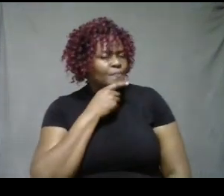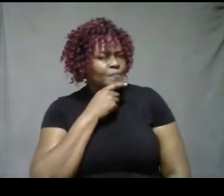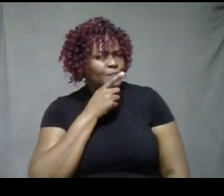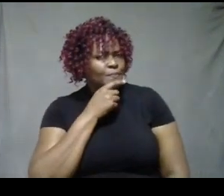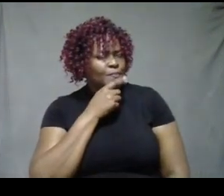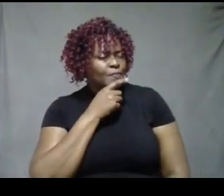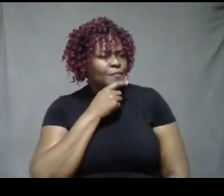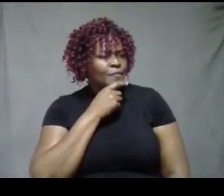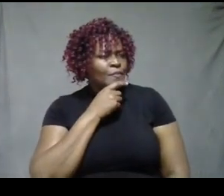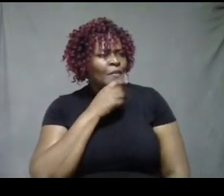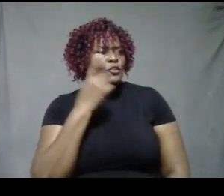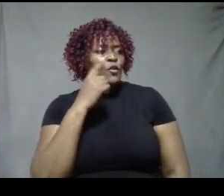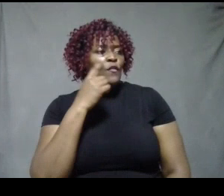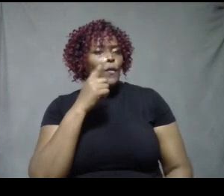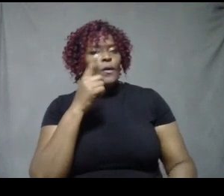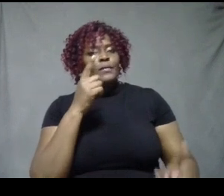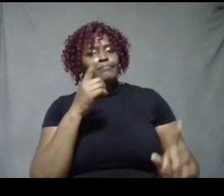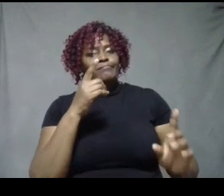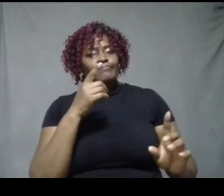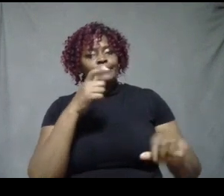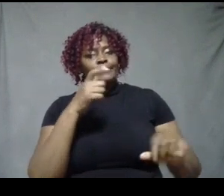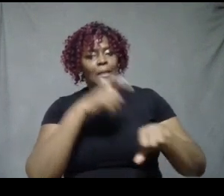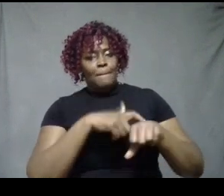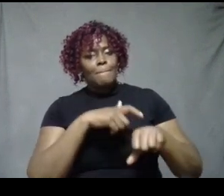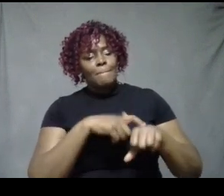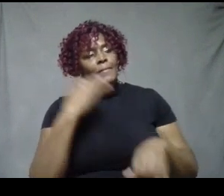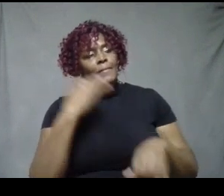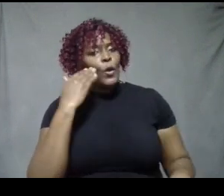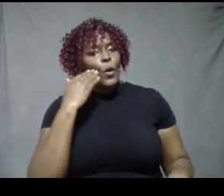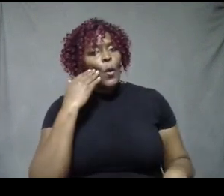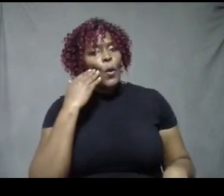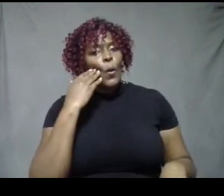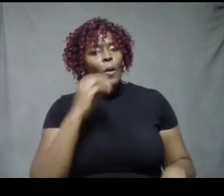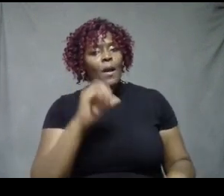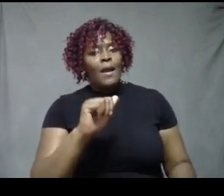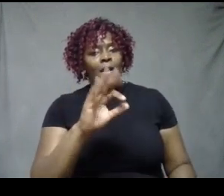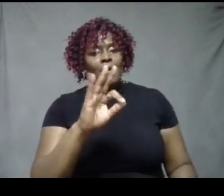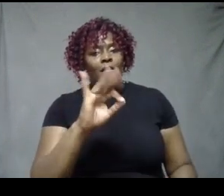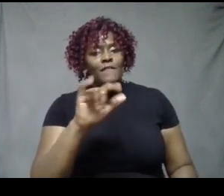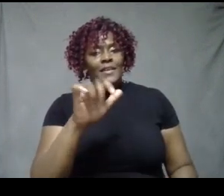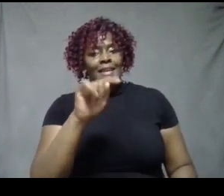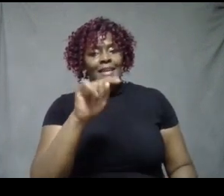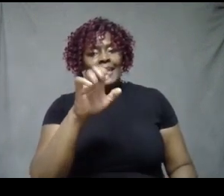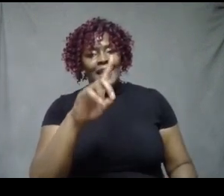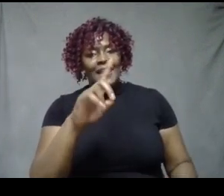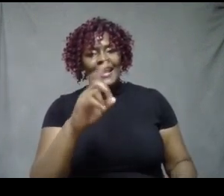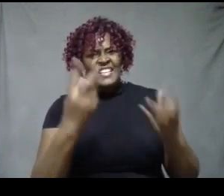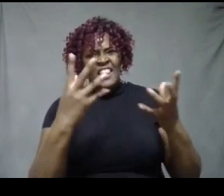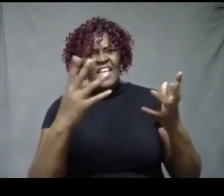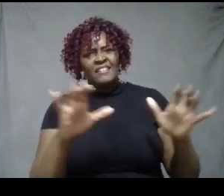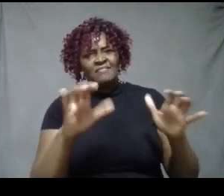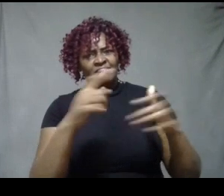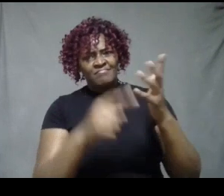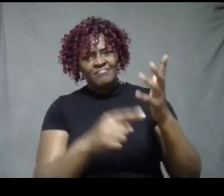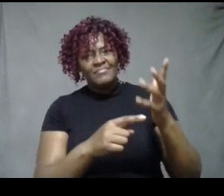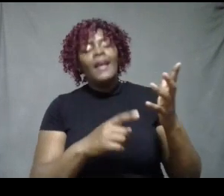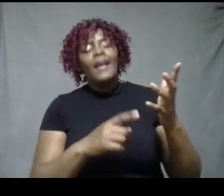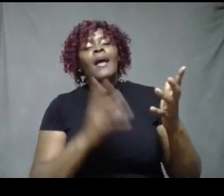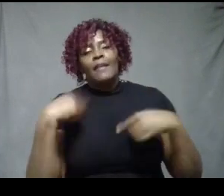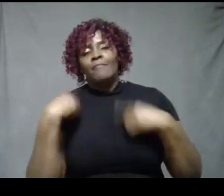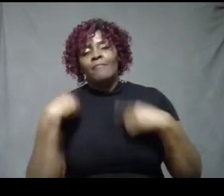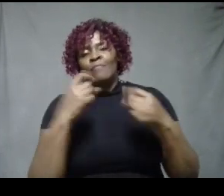In the interest of time, I know, you know, Affiliated has a lot of things to do. They've been working on this for a long time. I